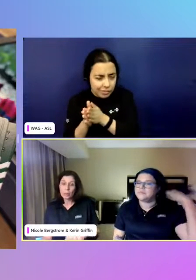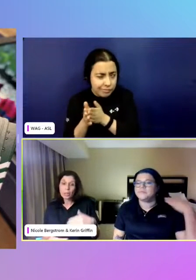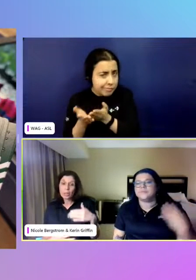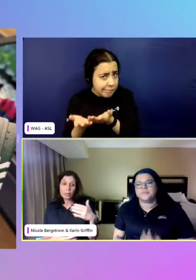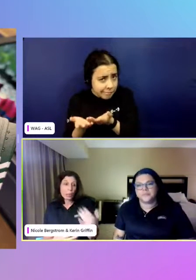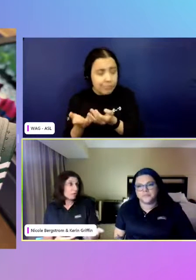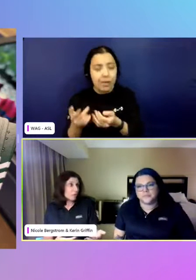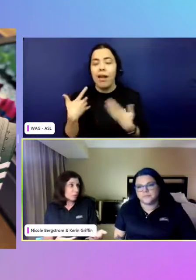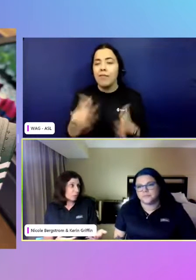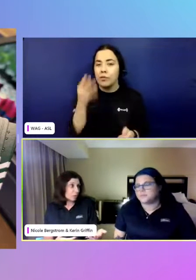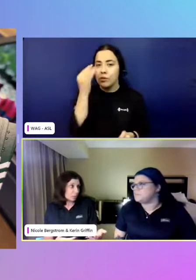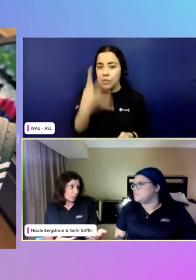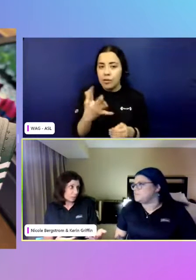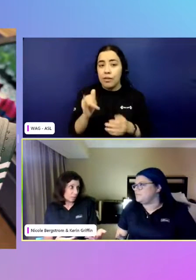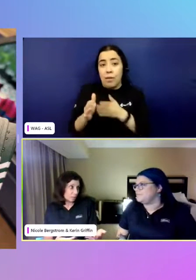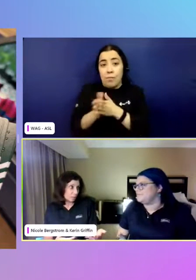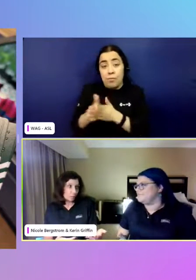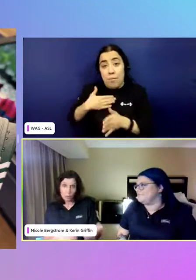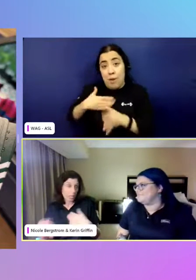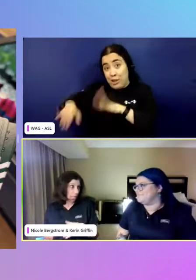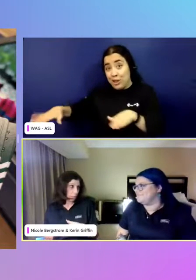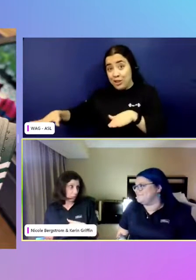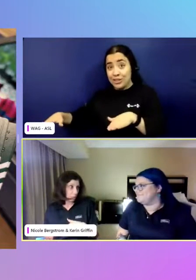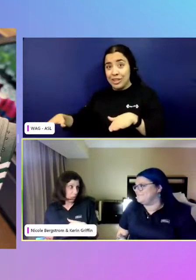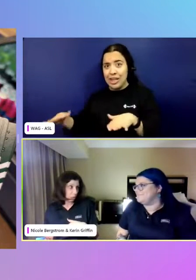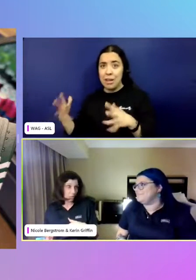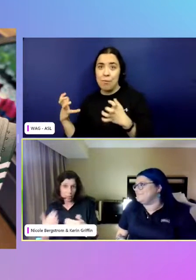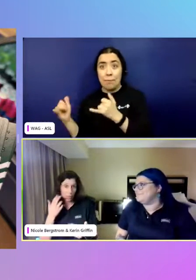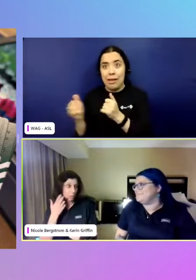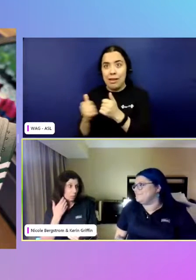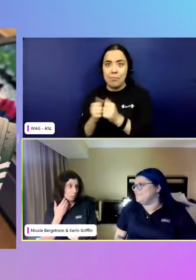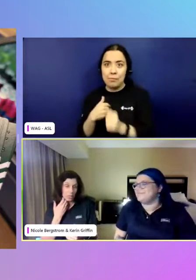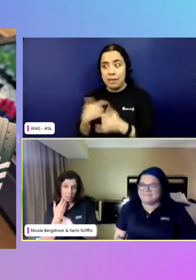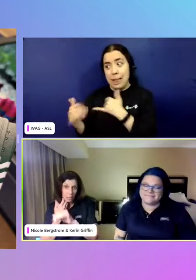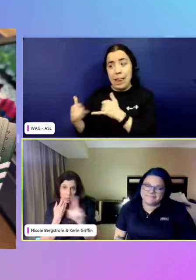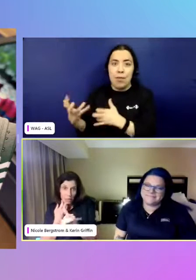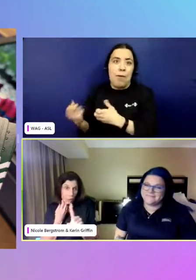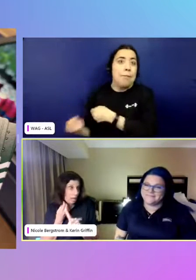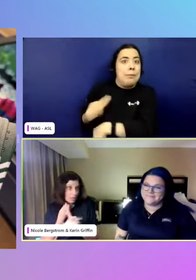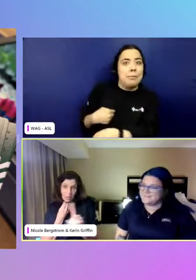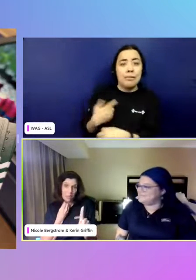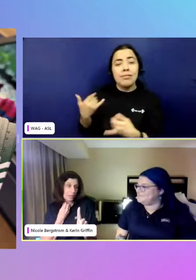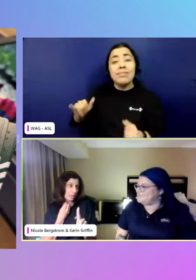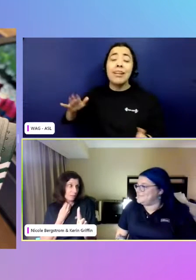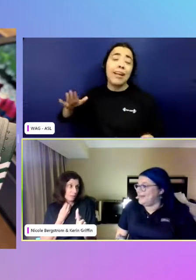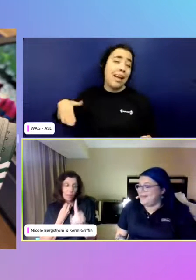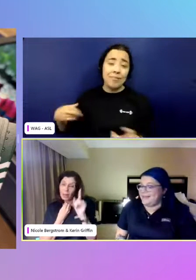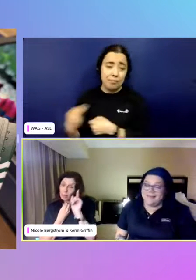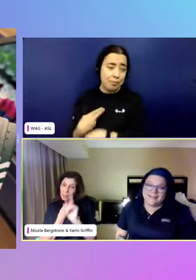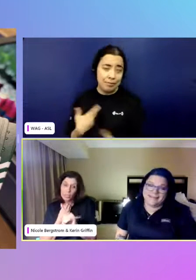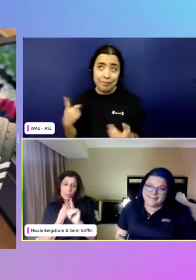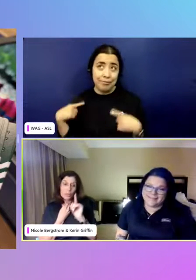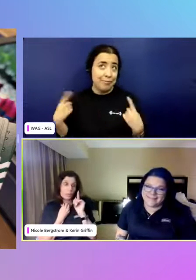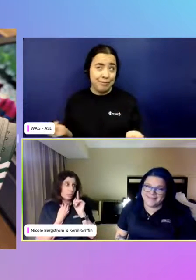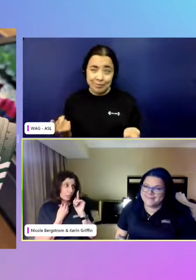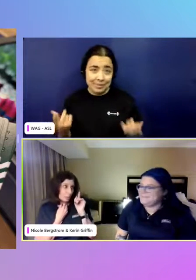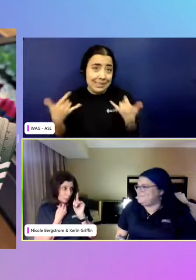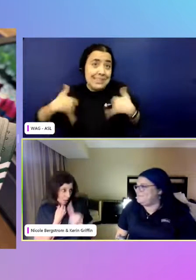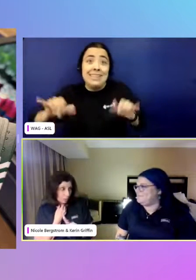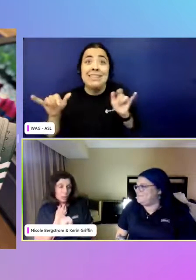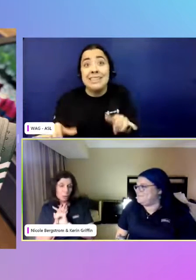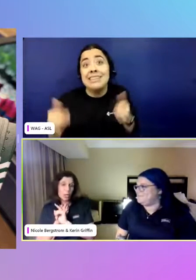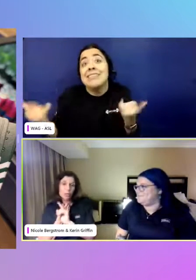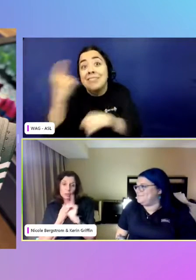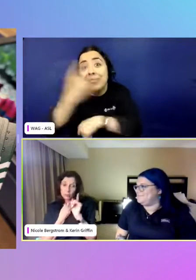you about the motivation of my kids to play games with me because they wanted to beat me, and they still haven't to this day. I am still